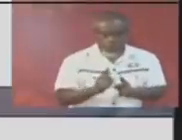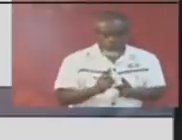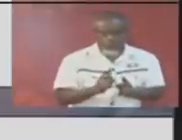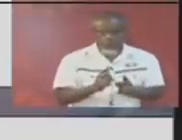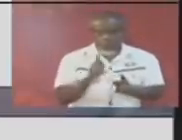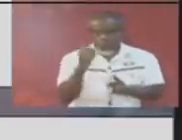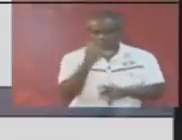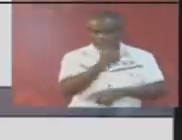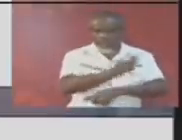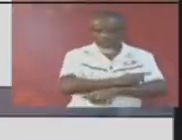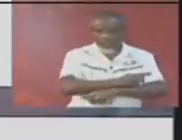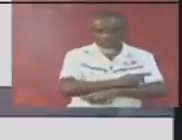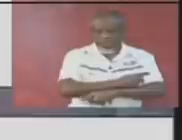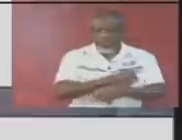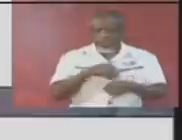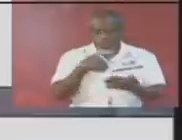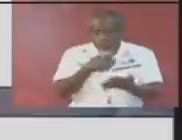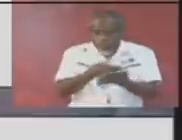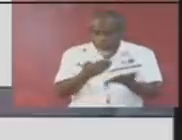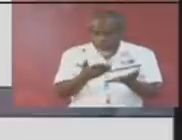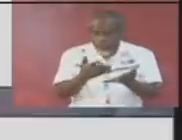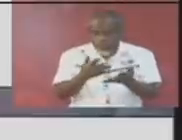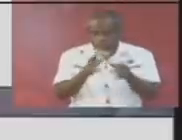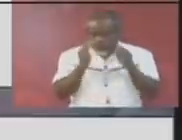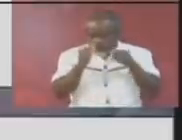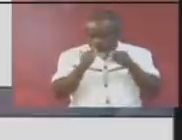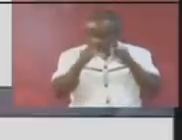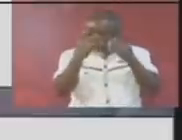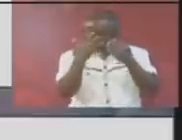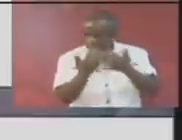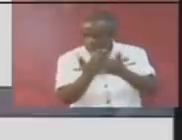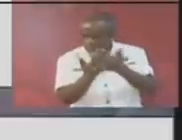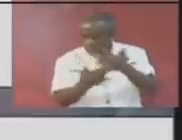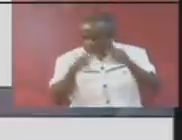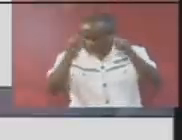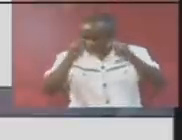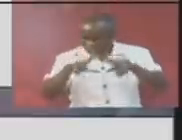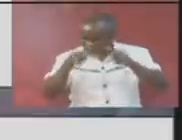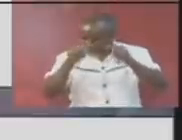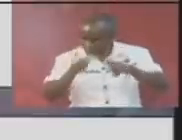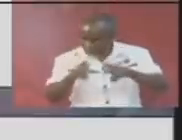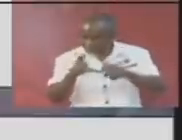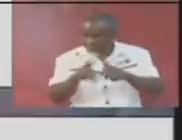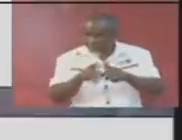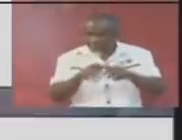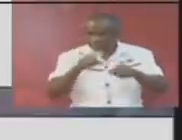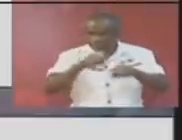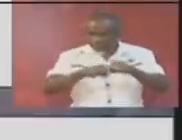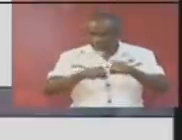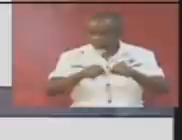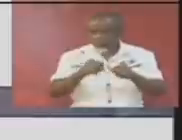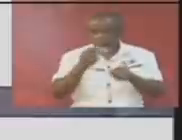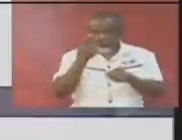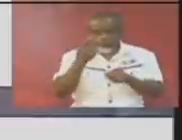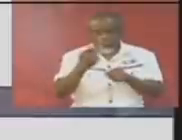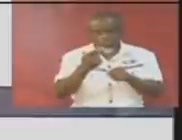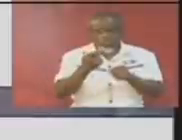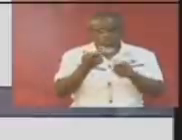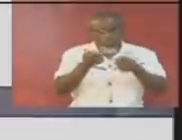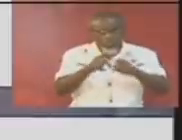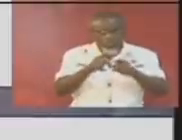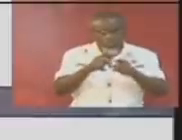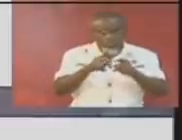have bloods done, ECGs, chest x-rays, or whatever investigations that are required for their follow-up. They go on to meet